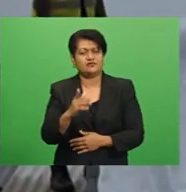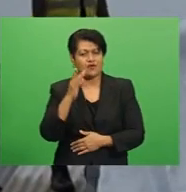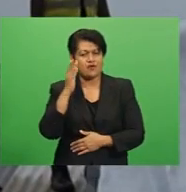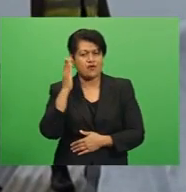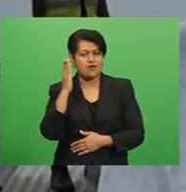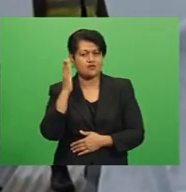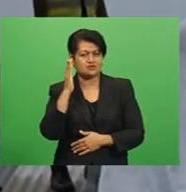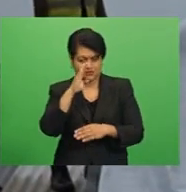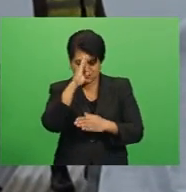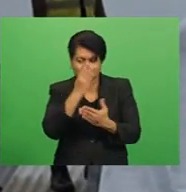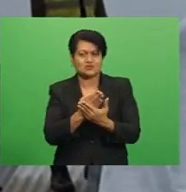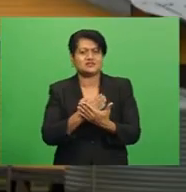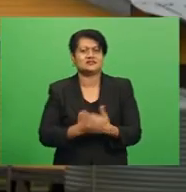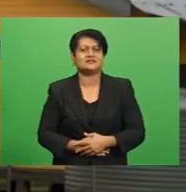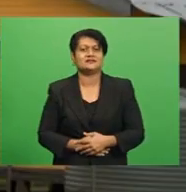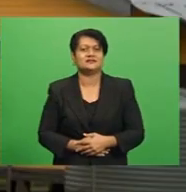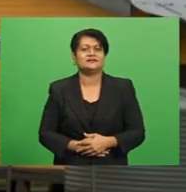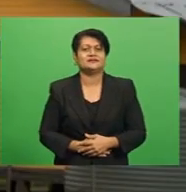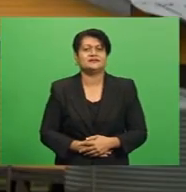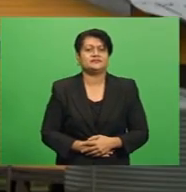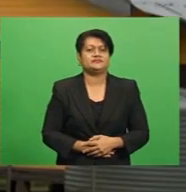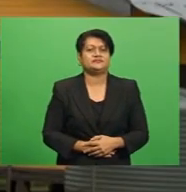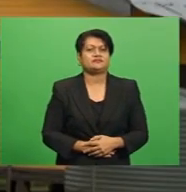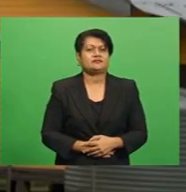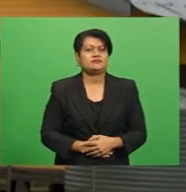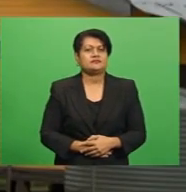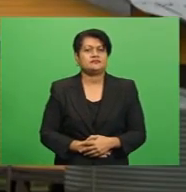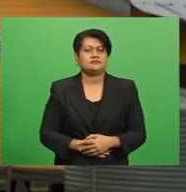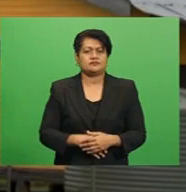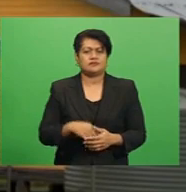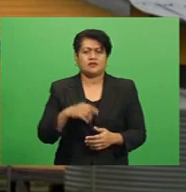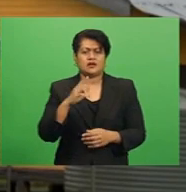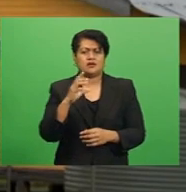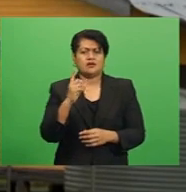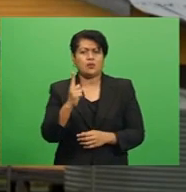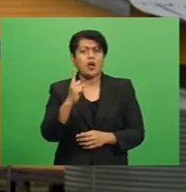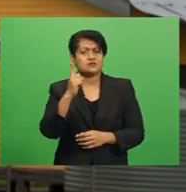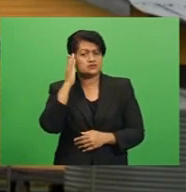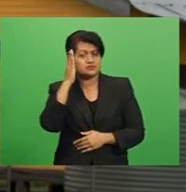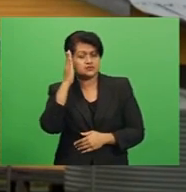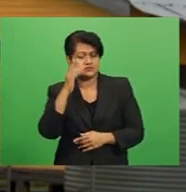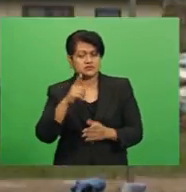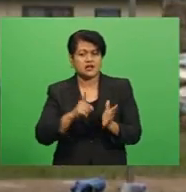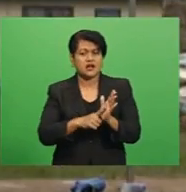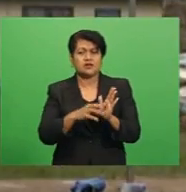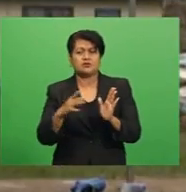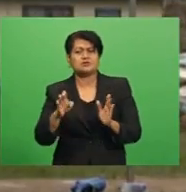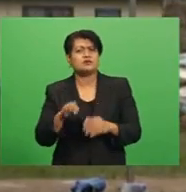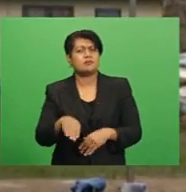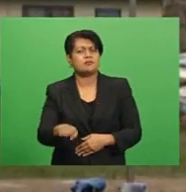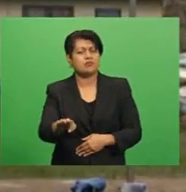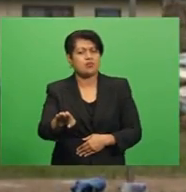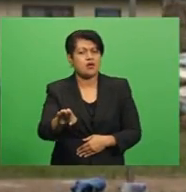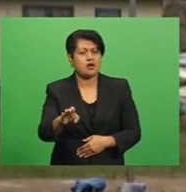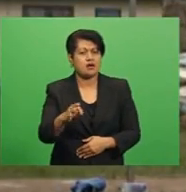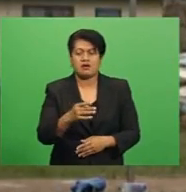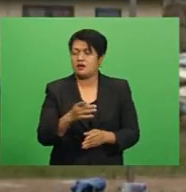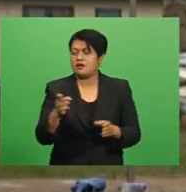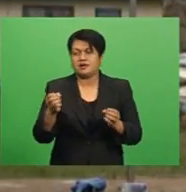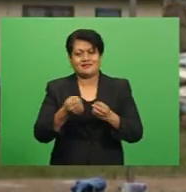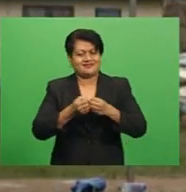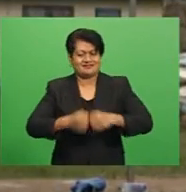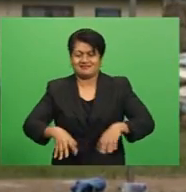permanent structures. One of the 32 schools is Lekutu District School in Bua. It suffered extensive